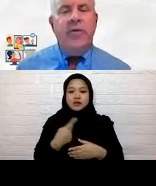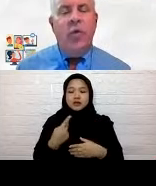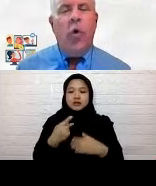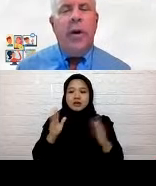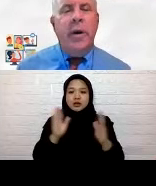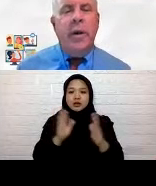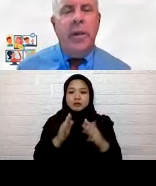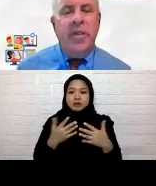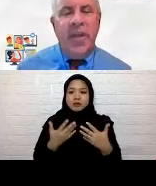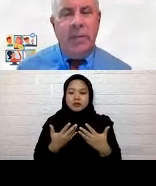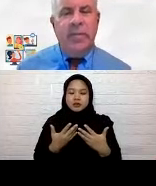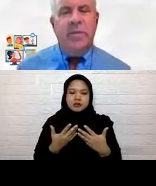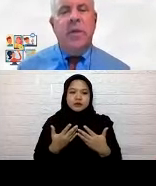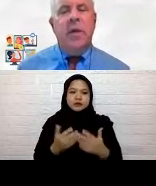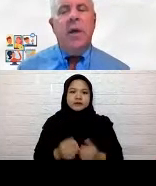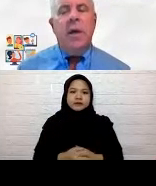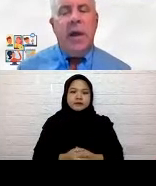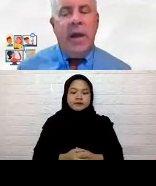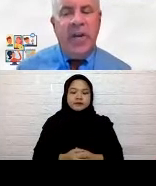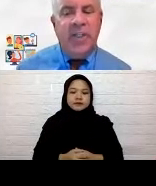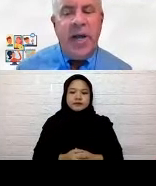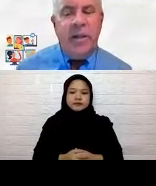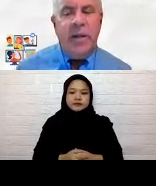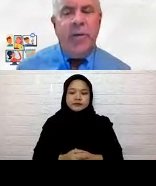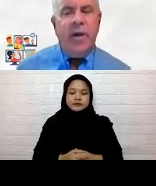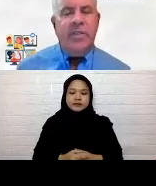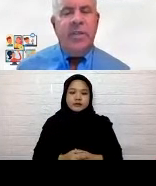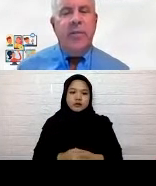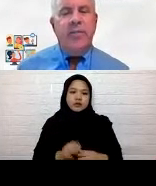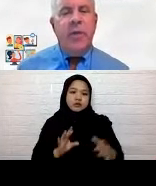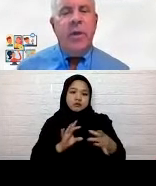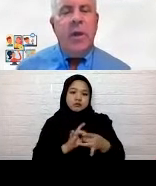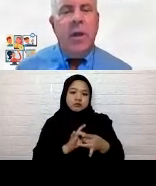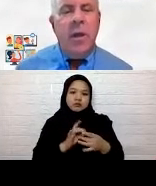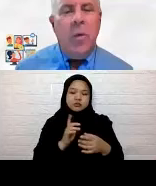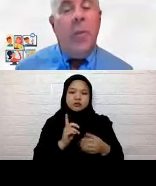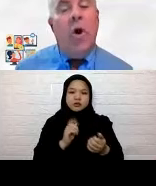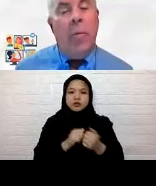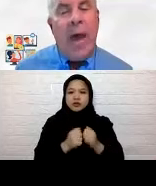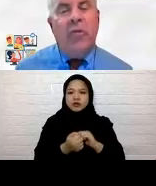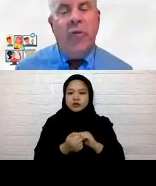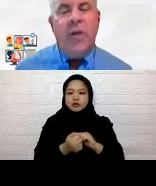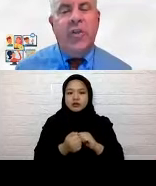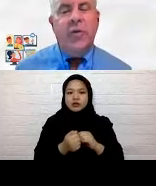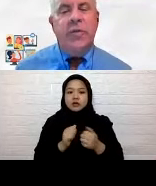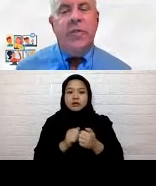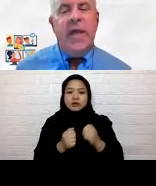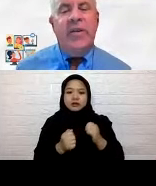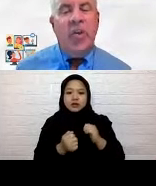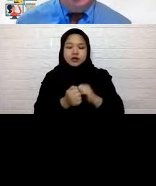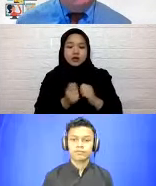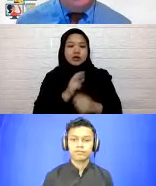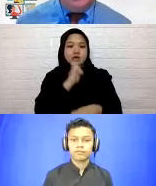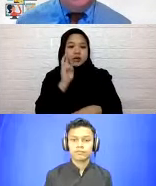related to four themes: confidentiality and privacy, what we call boundary issues